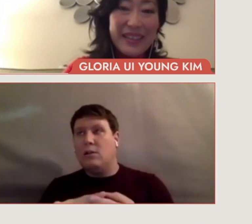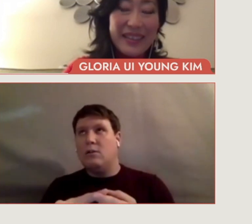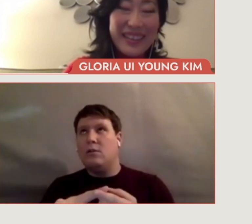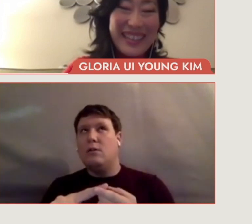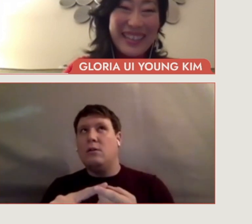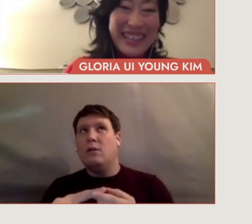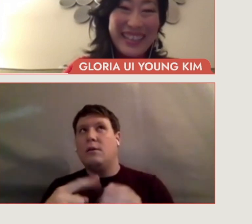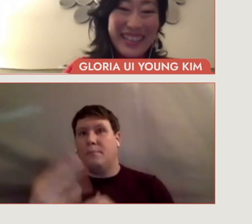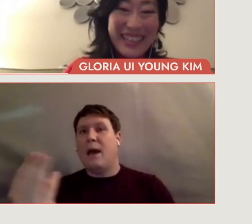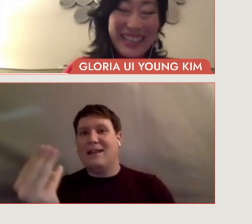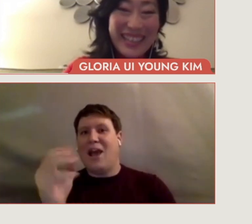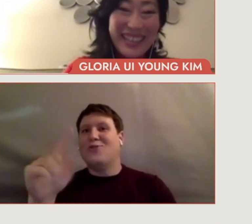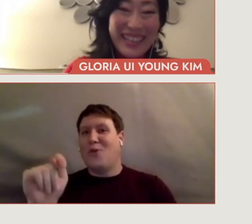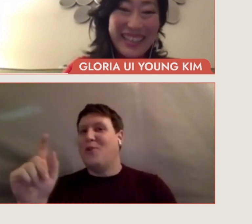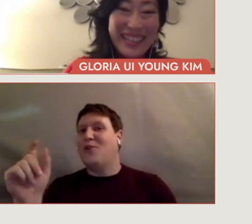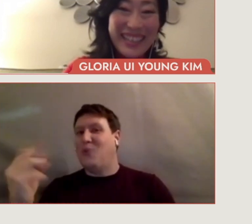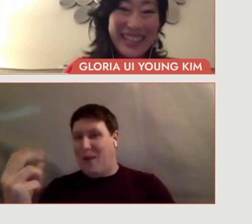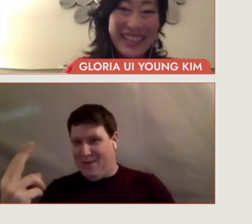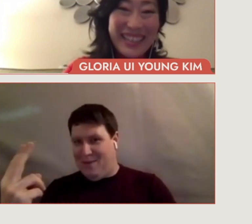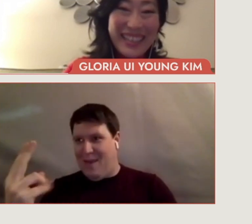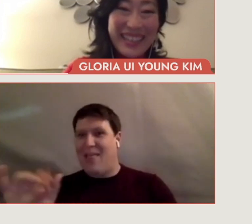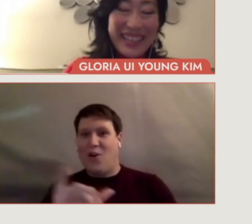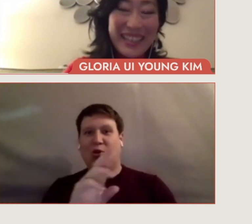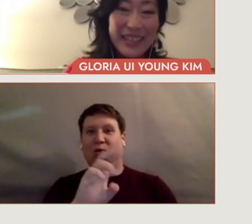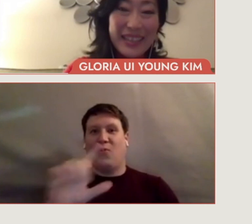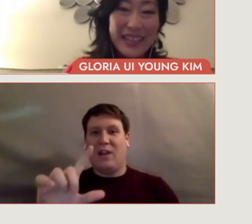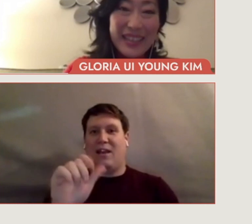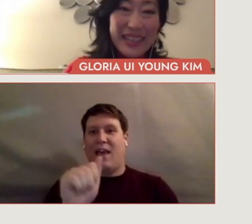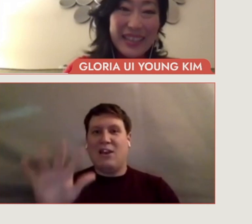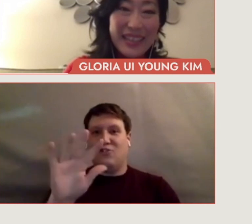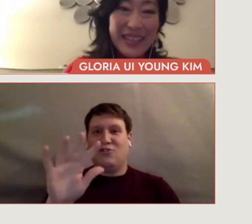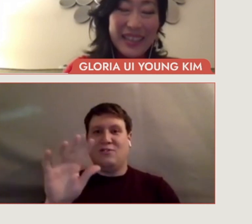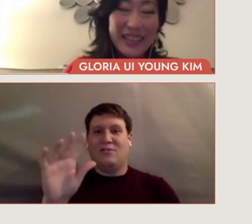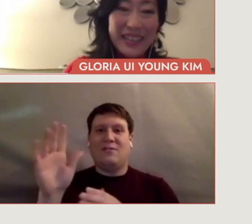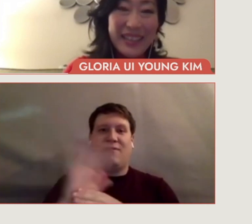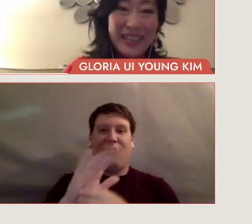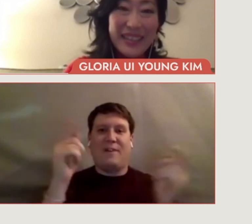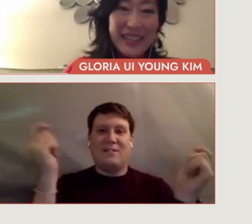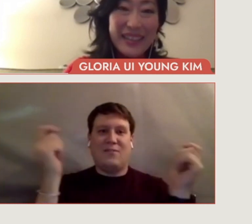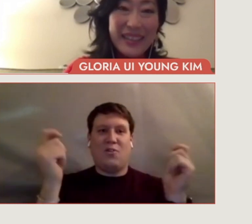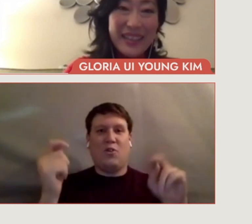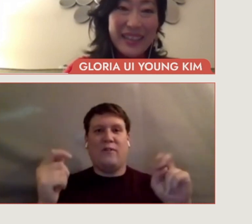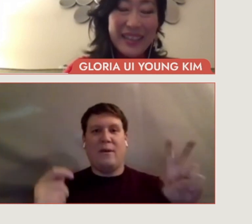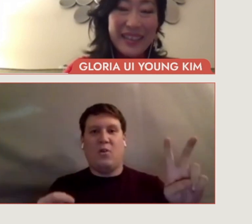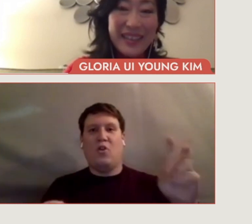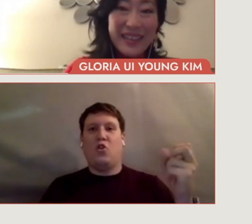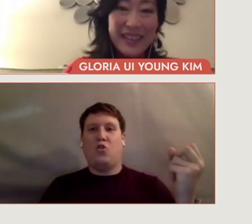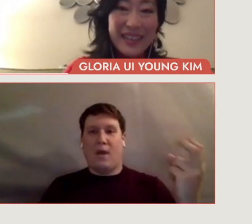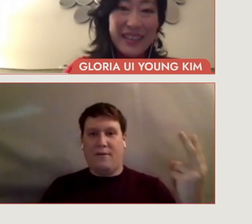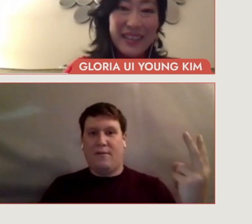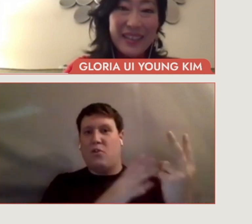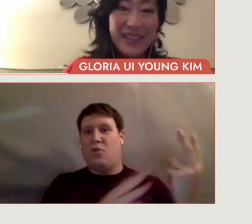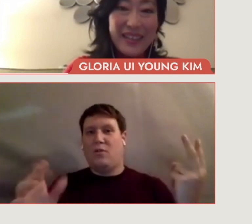October 12th. And then also Relation begins November 12th and runs to November 19th. And tickets go on